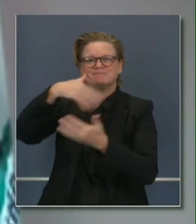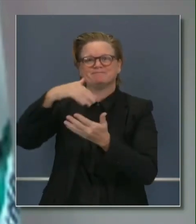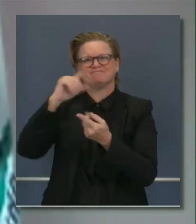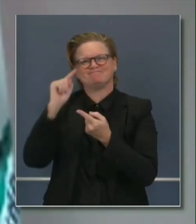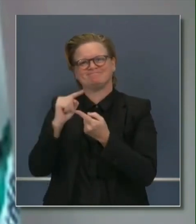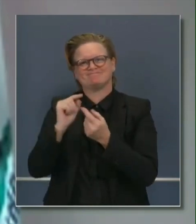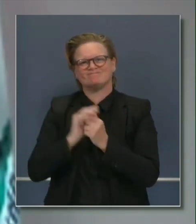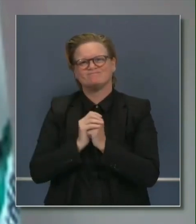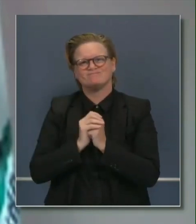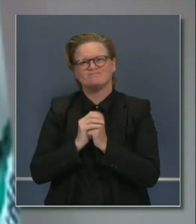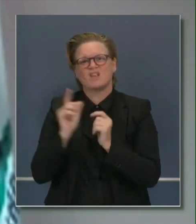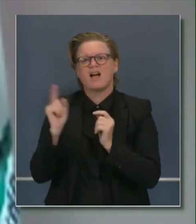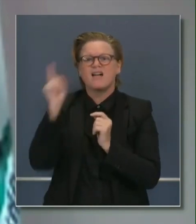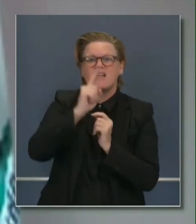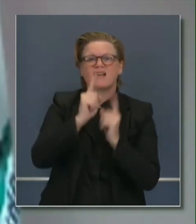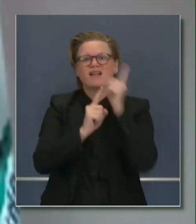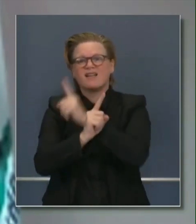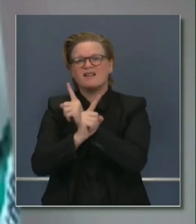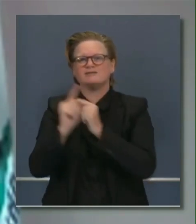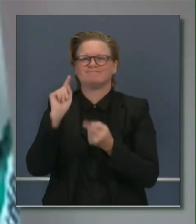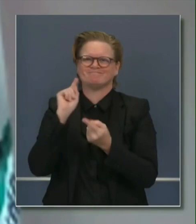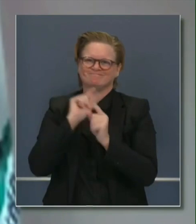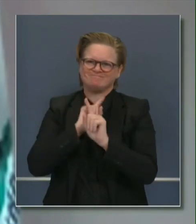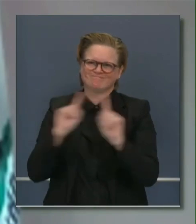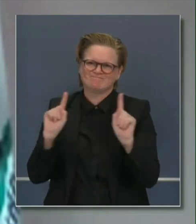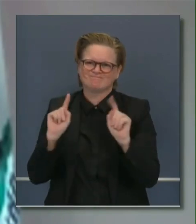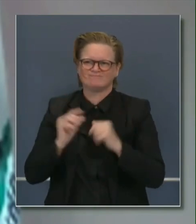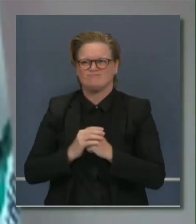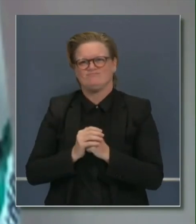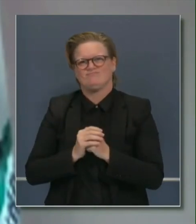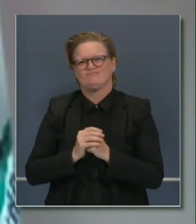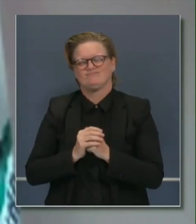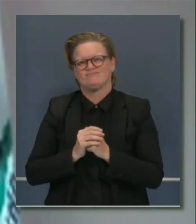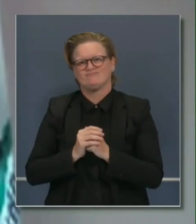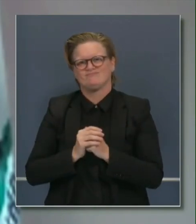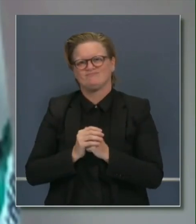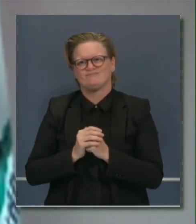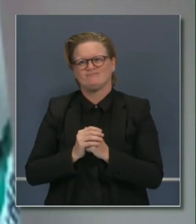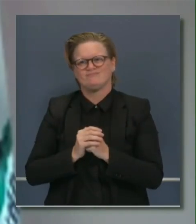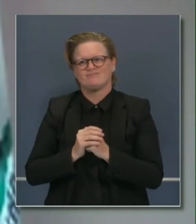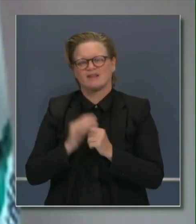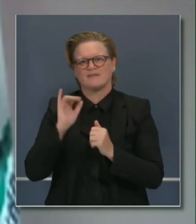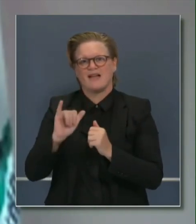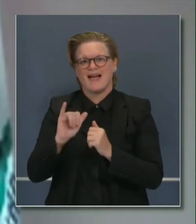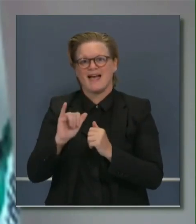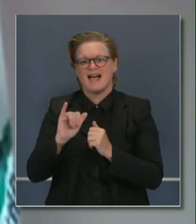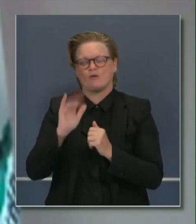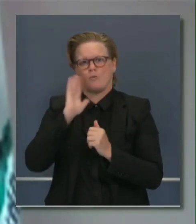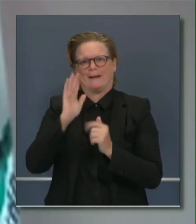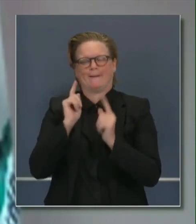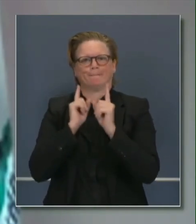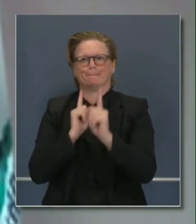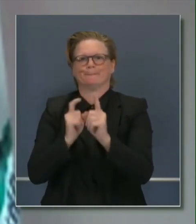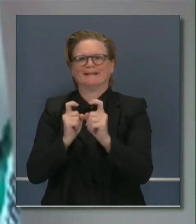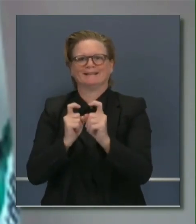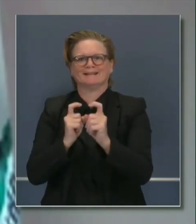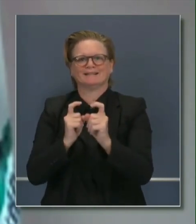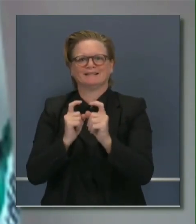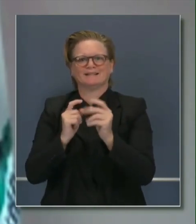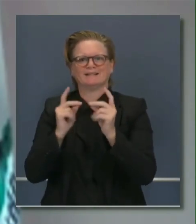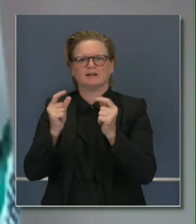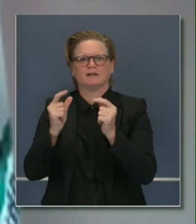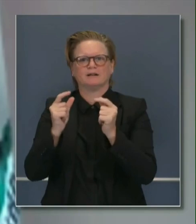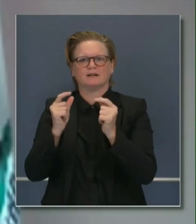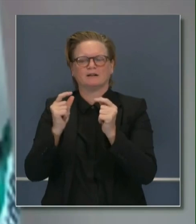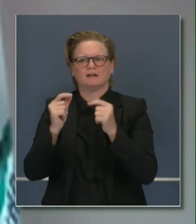this transmission rate down and do it swiftly, quickly, have the impact in our hospitals, make sure that they're available not